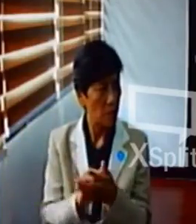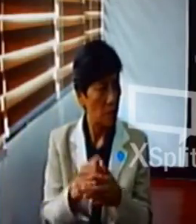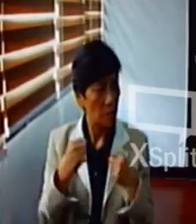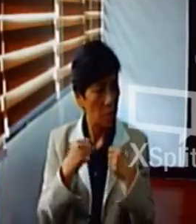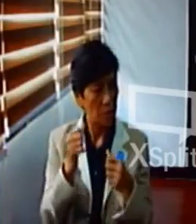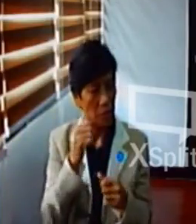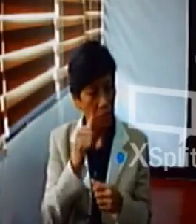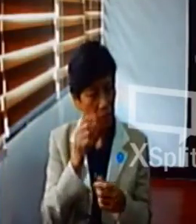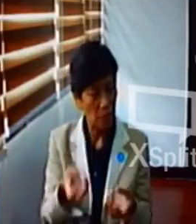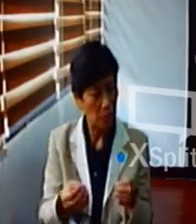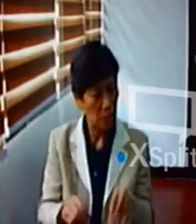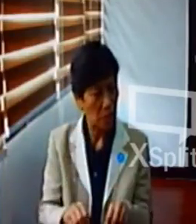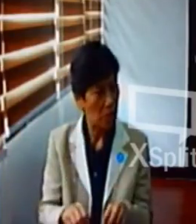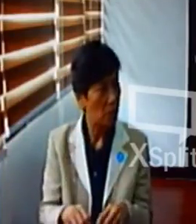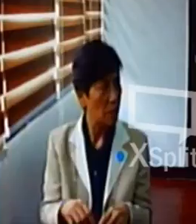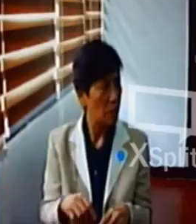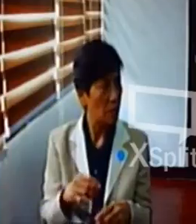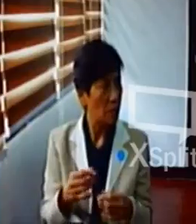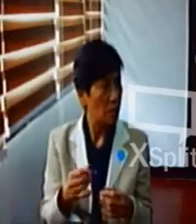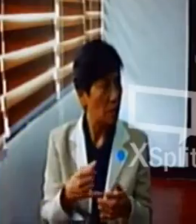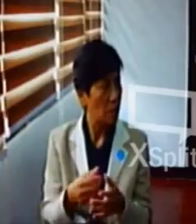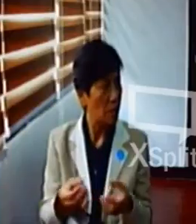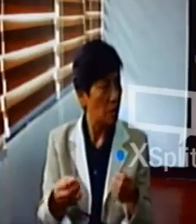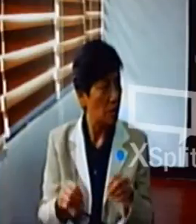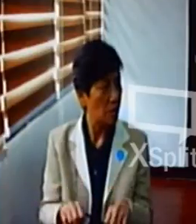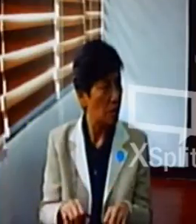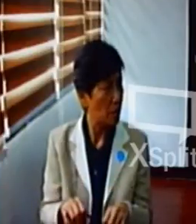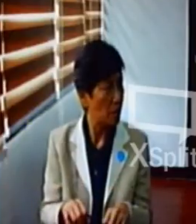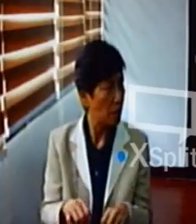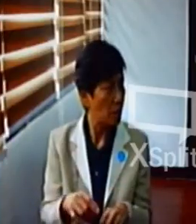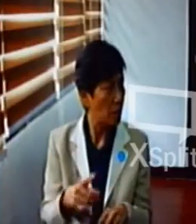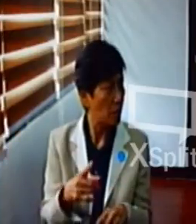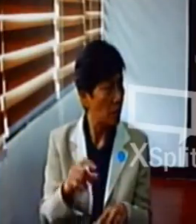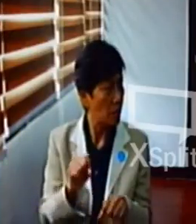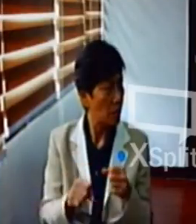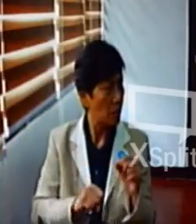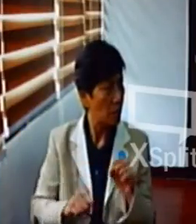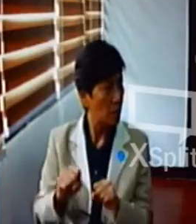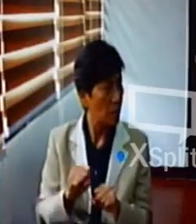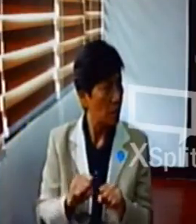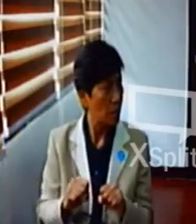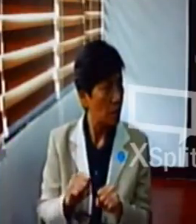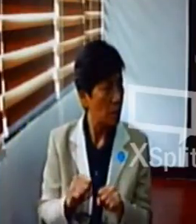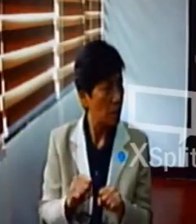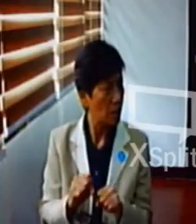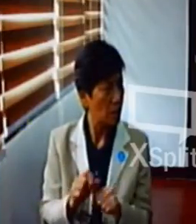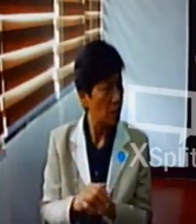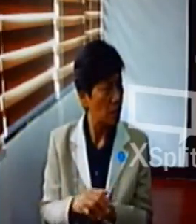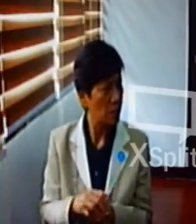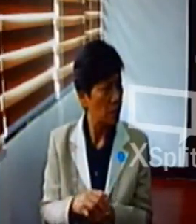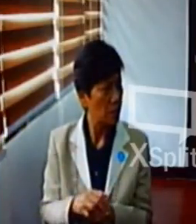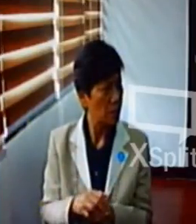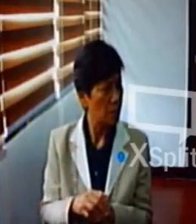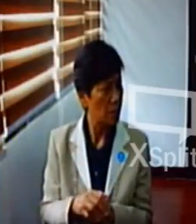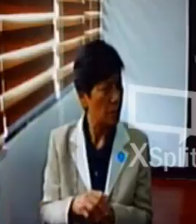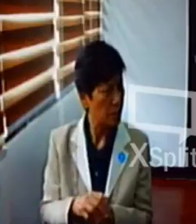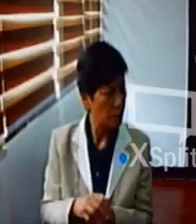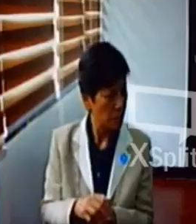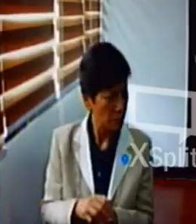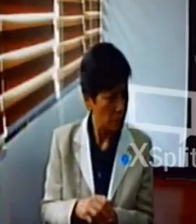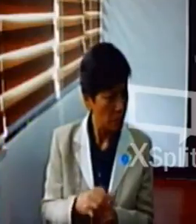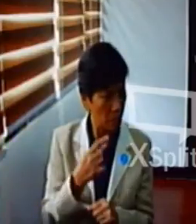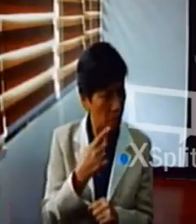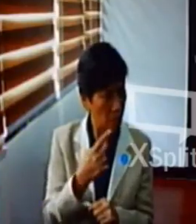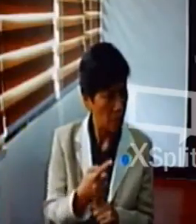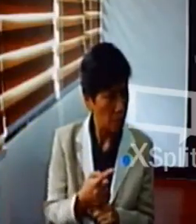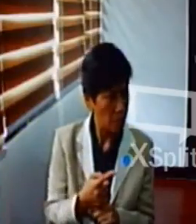just occurring with greater extremity. So scientifically, we refer to this as ENSO. Yeah. So I think that that's very